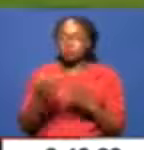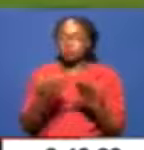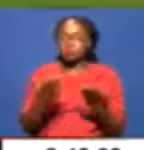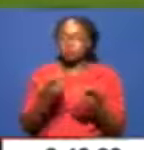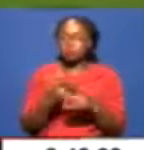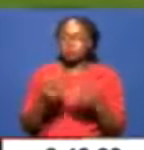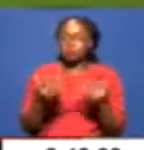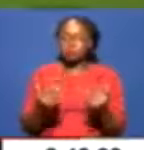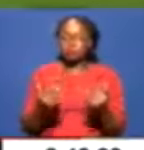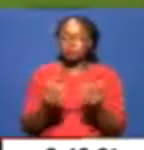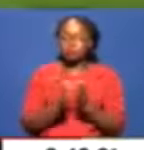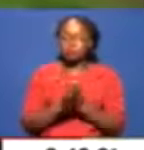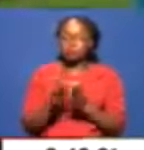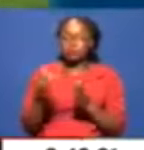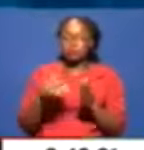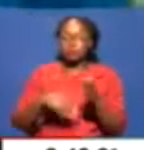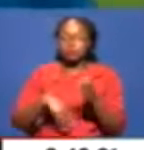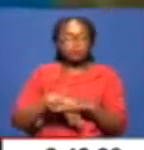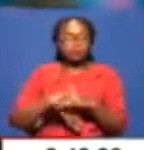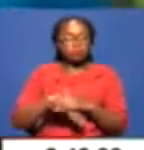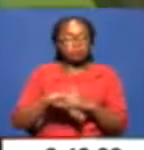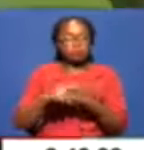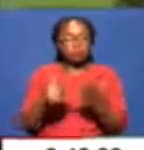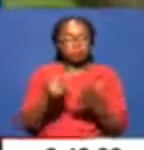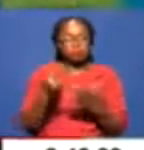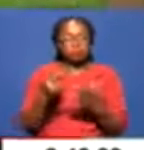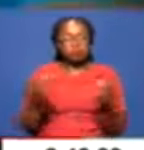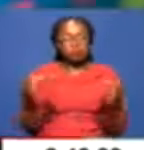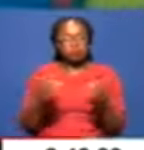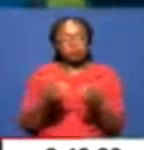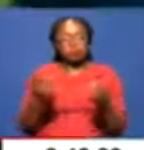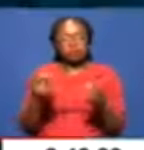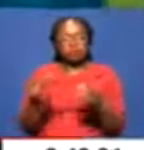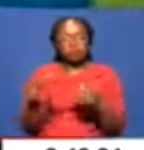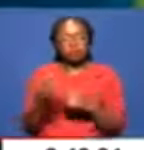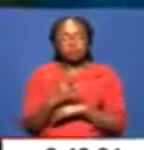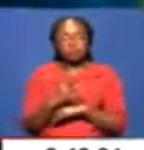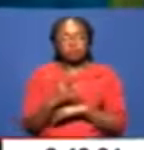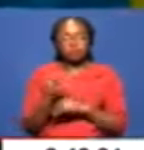Cup of Nations tournaments, the other two coming in 2013 and 2015.